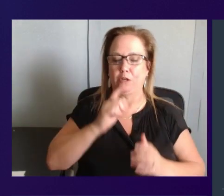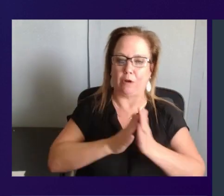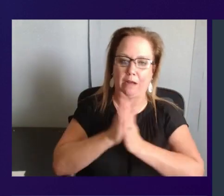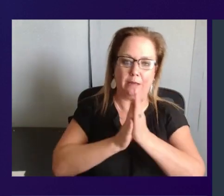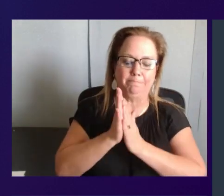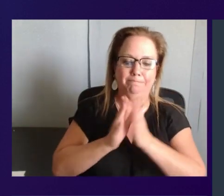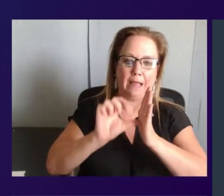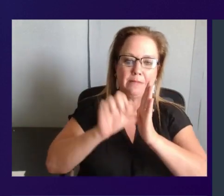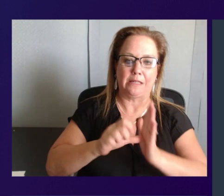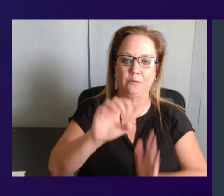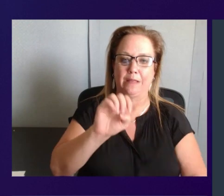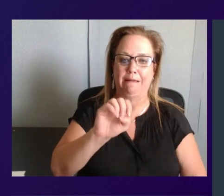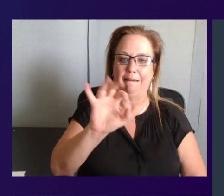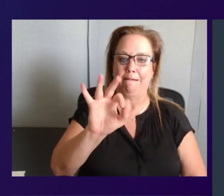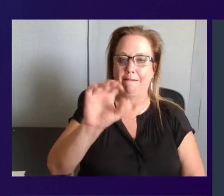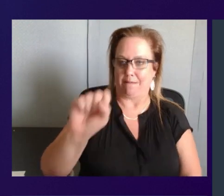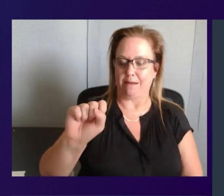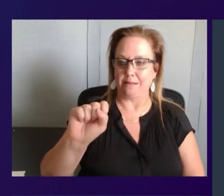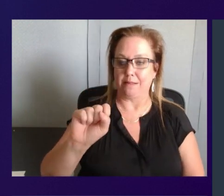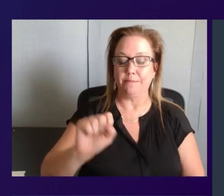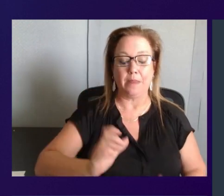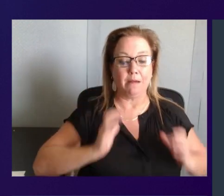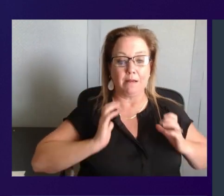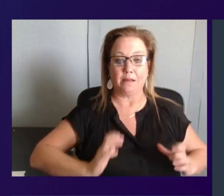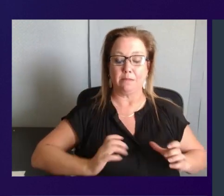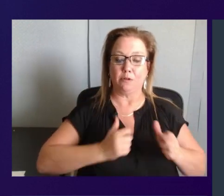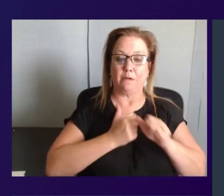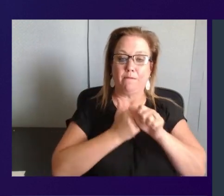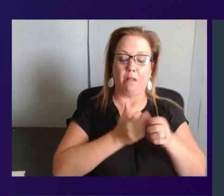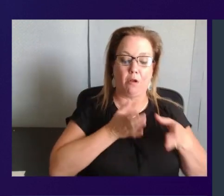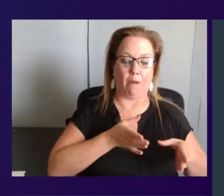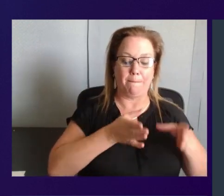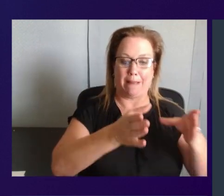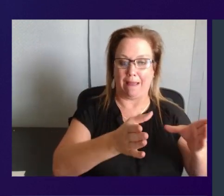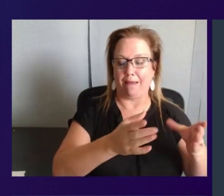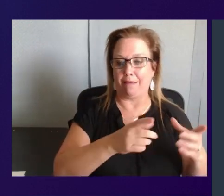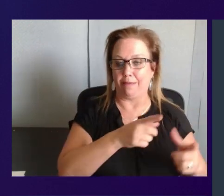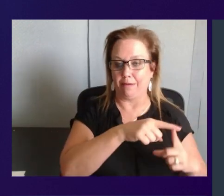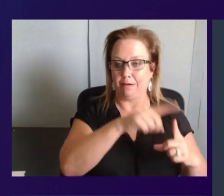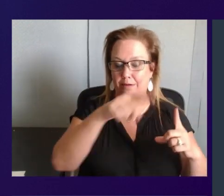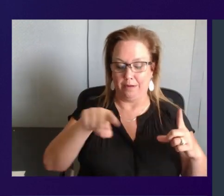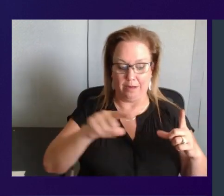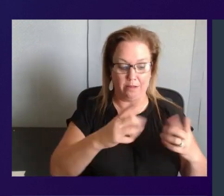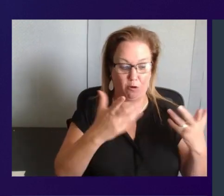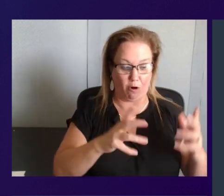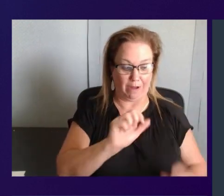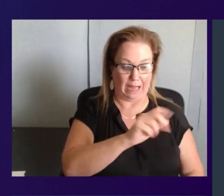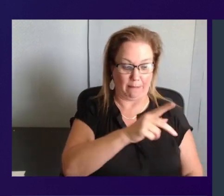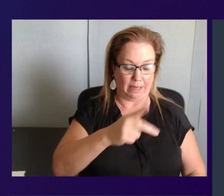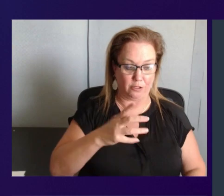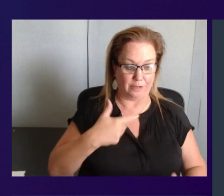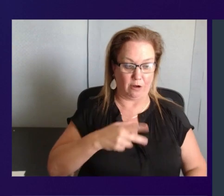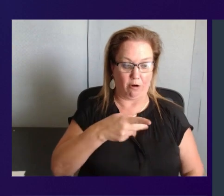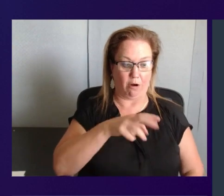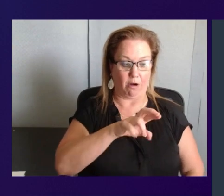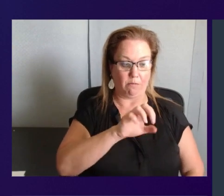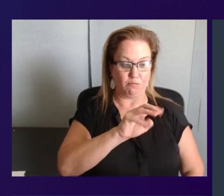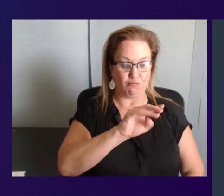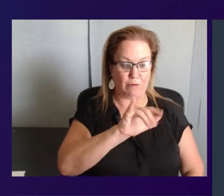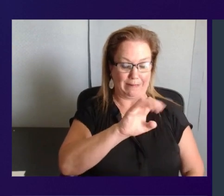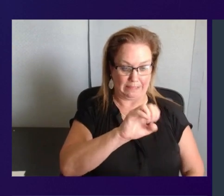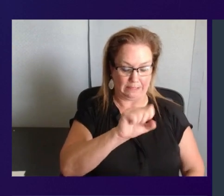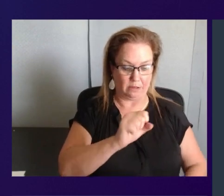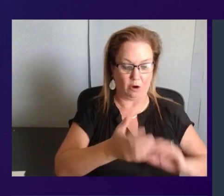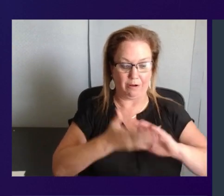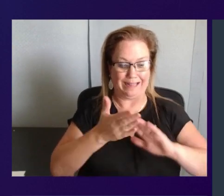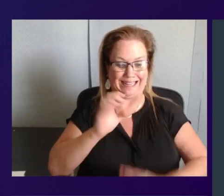EFS. Customers follow a path to modernization by taking existing applications that are on premises or running on